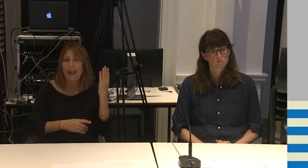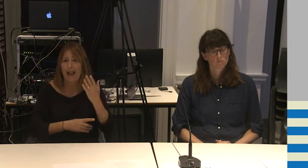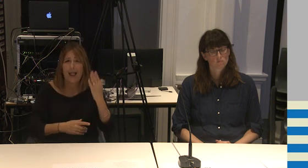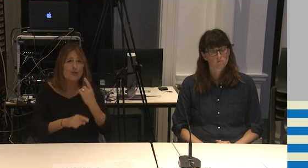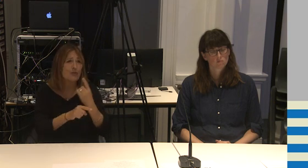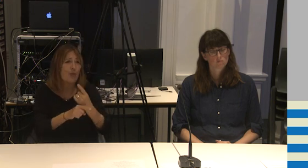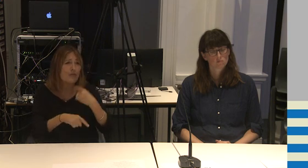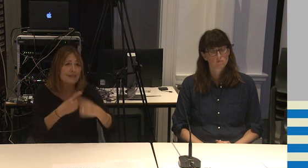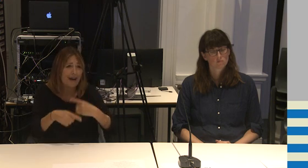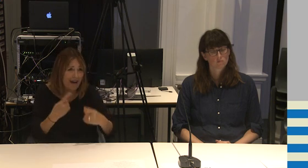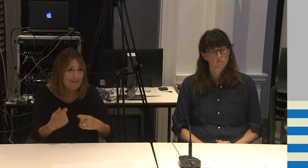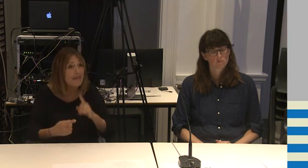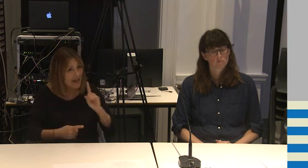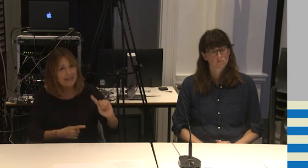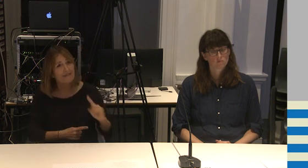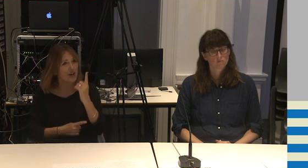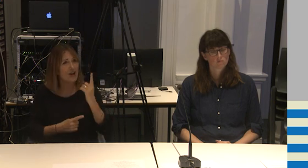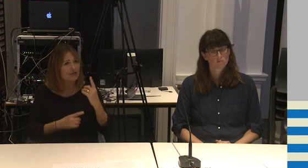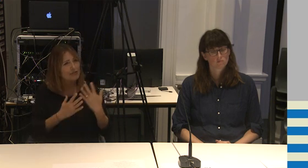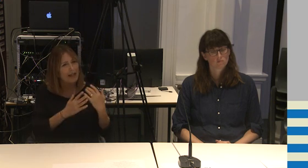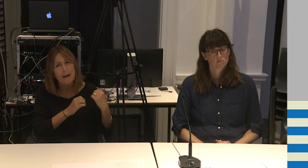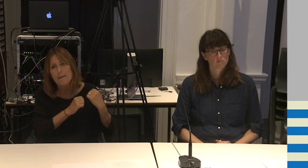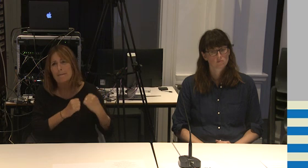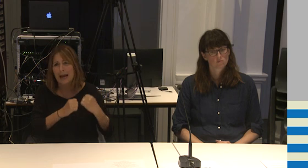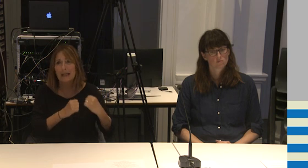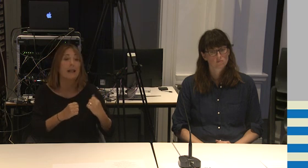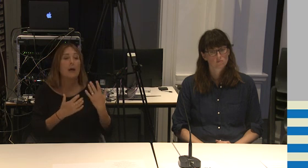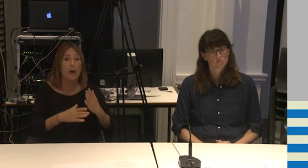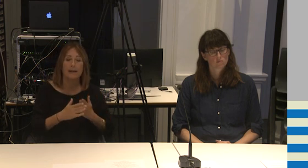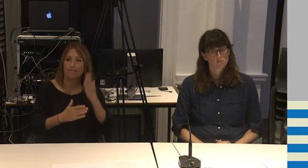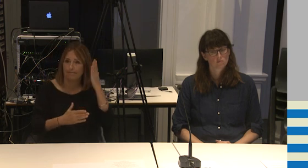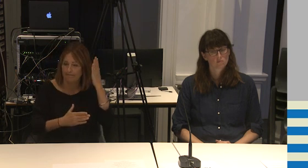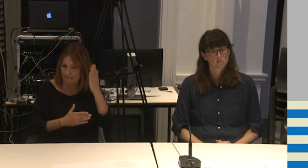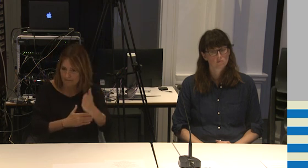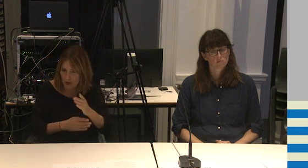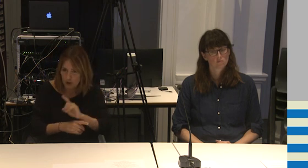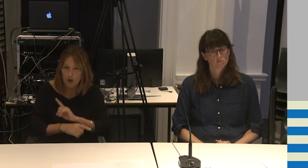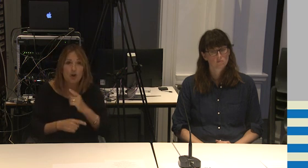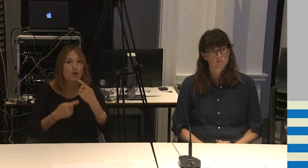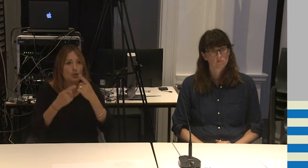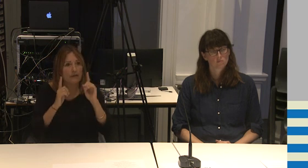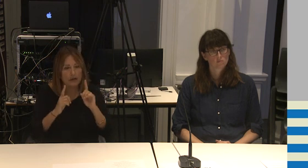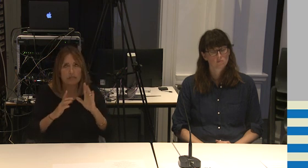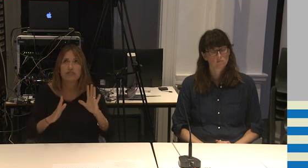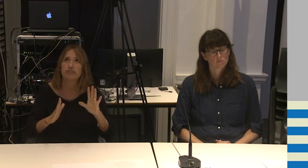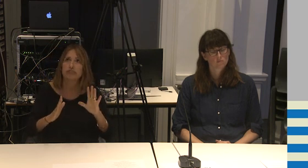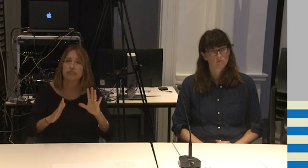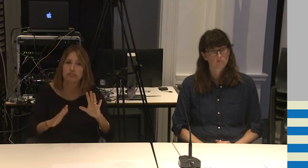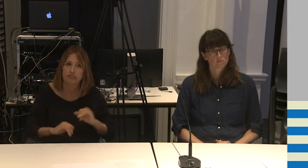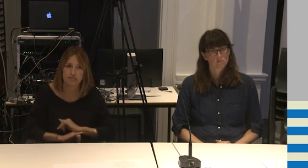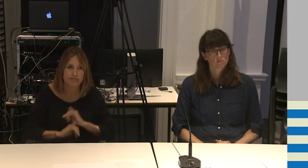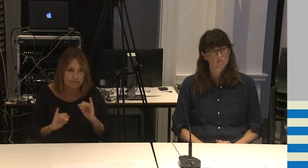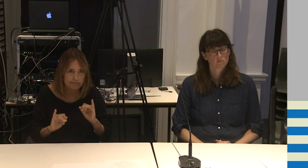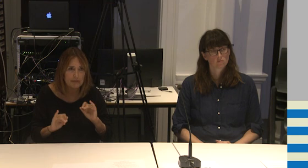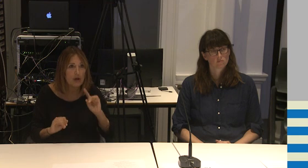is the first of the battles. Like when I then started university, all the fun started.